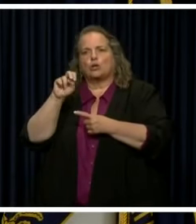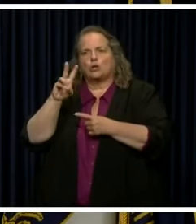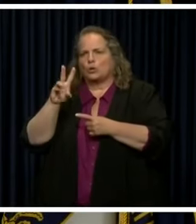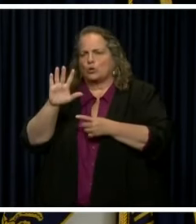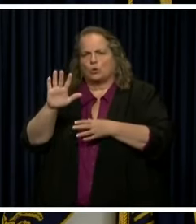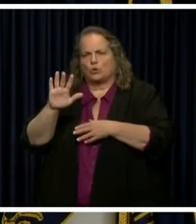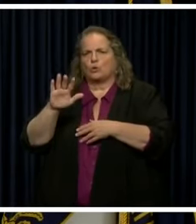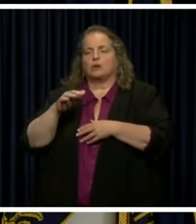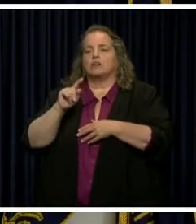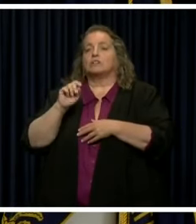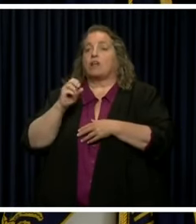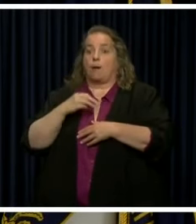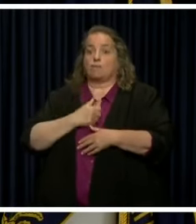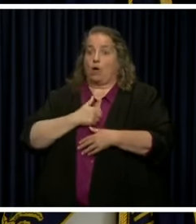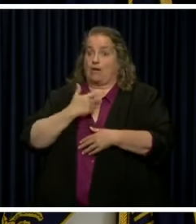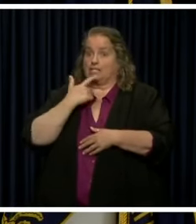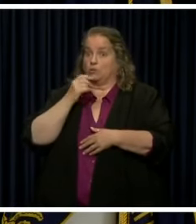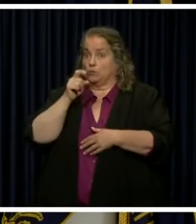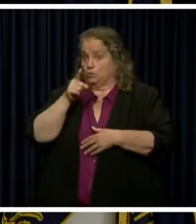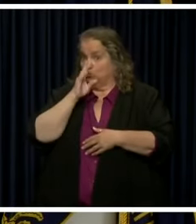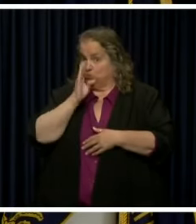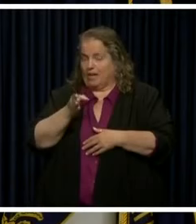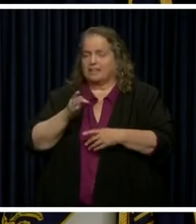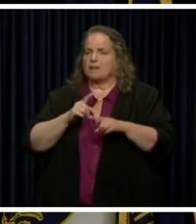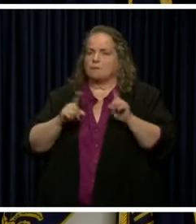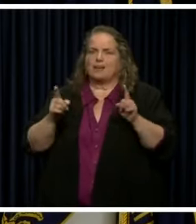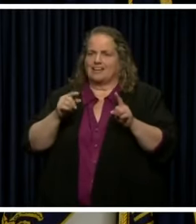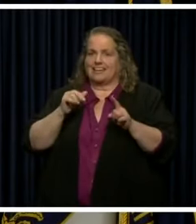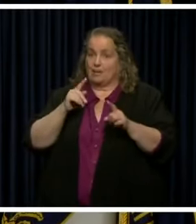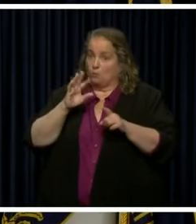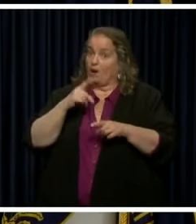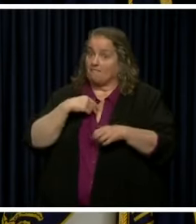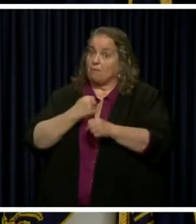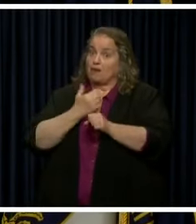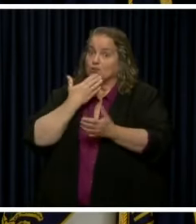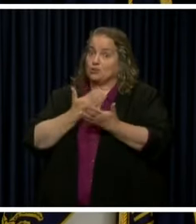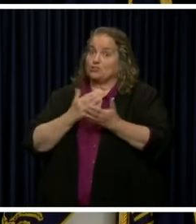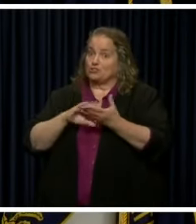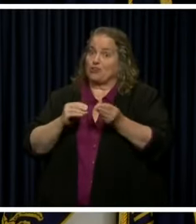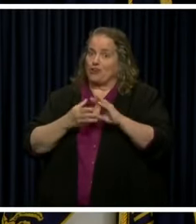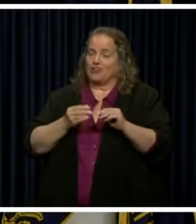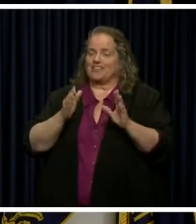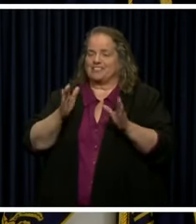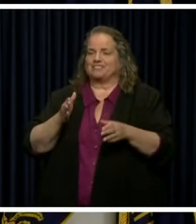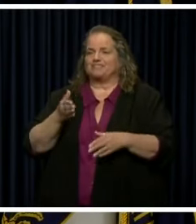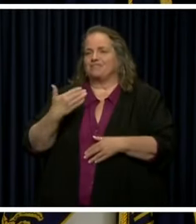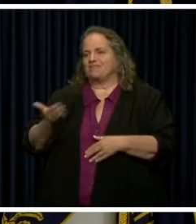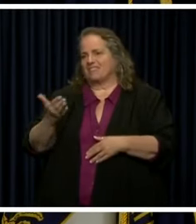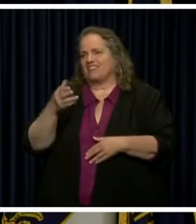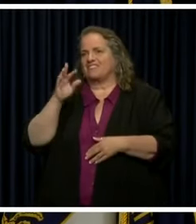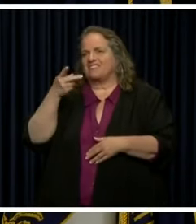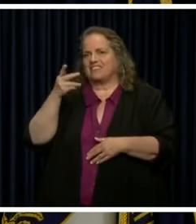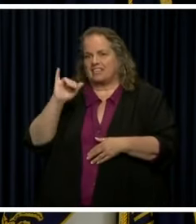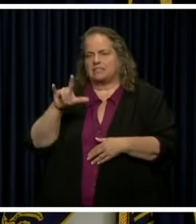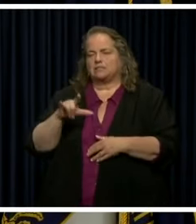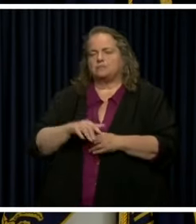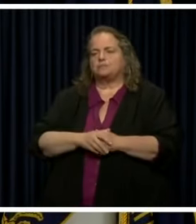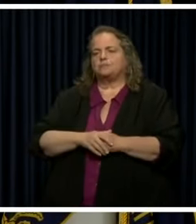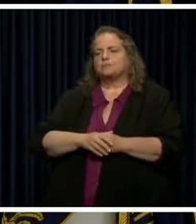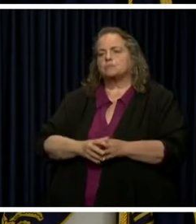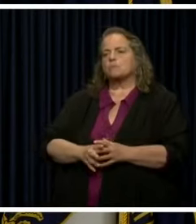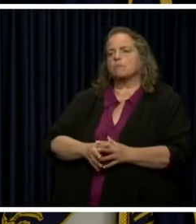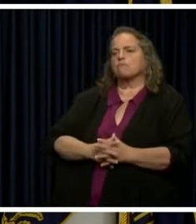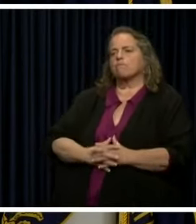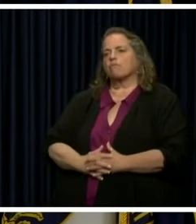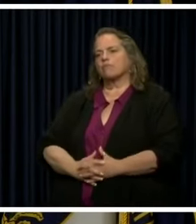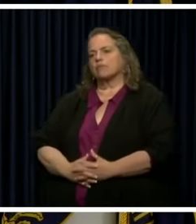I'm sorry I was saying that it was you directly, but it would have made a good story. Phil. Has there been any new guidance as far